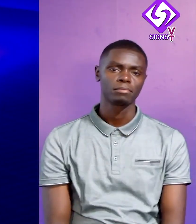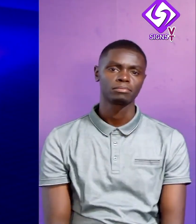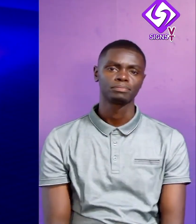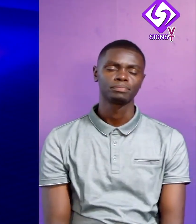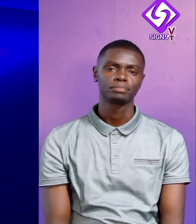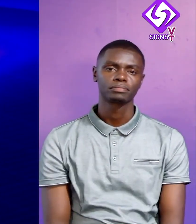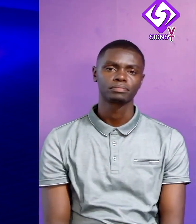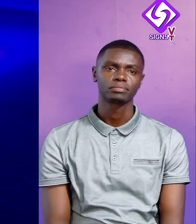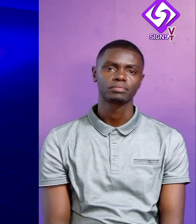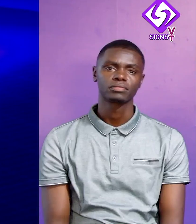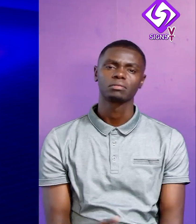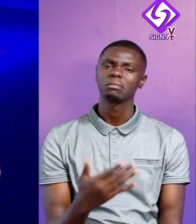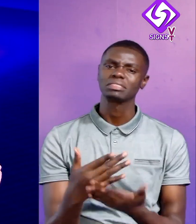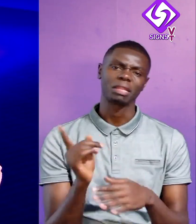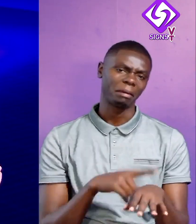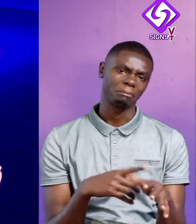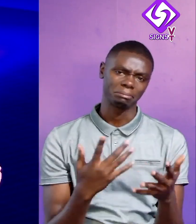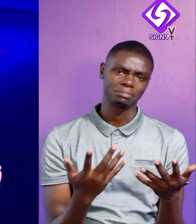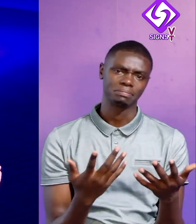unapata kuwa wakati mwingine